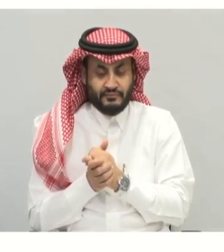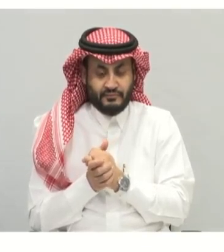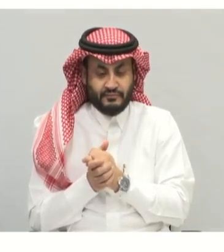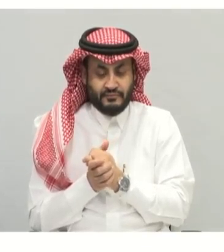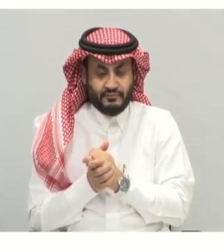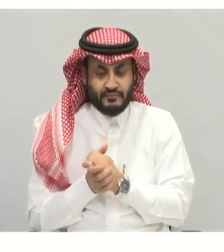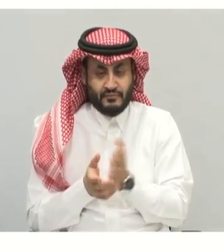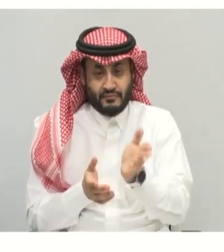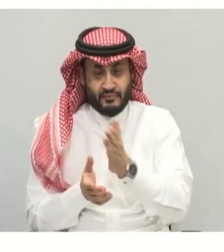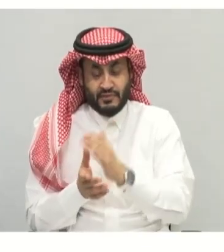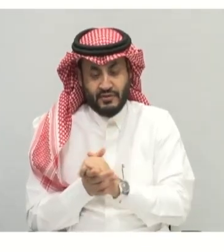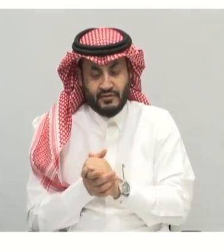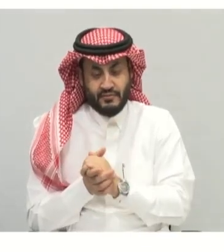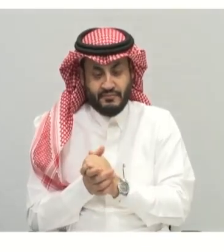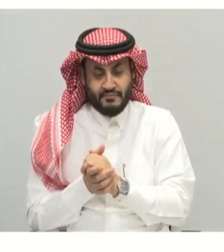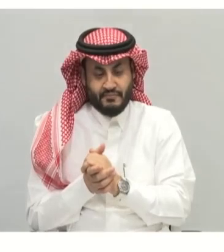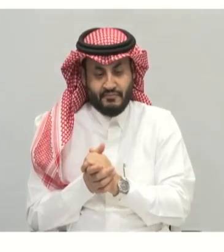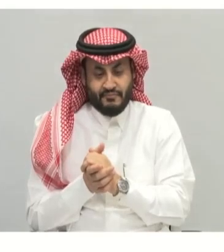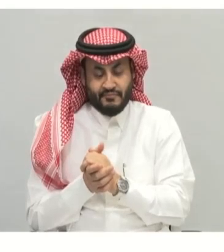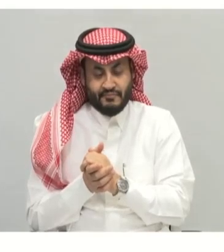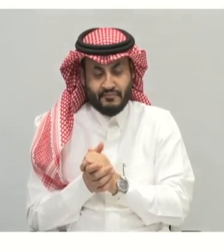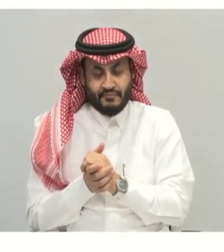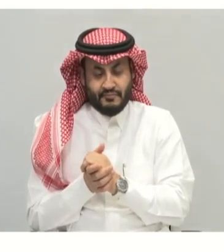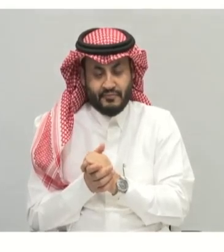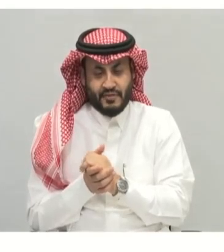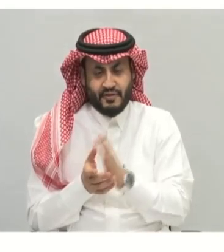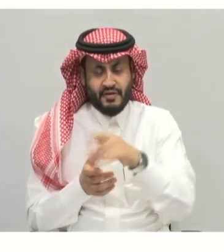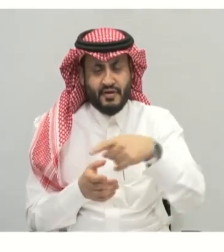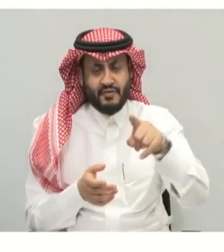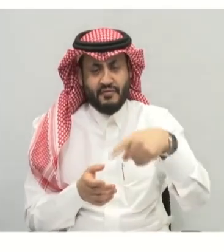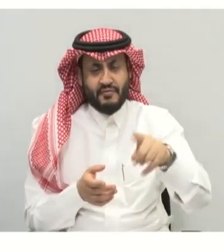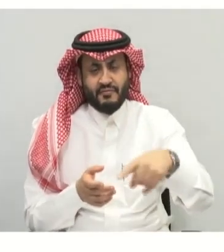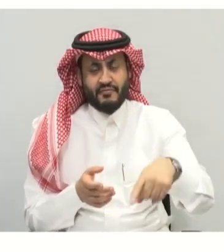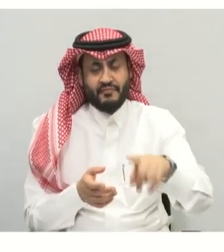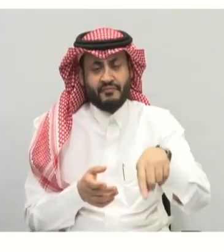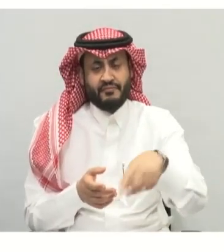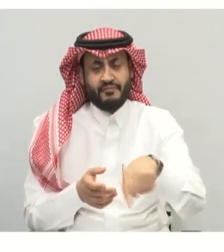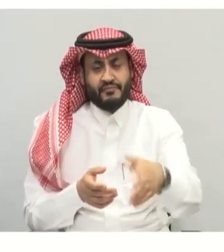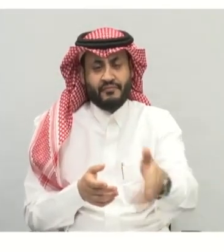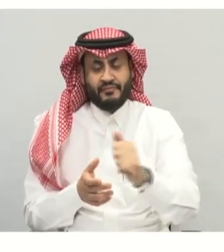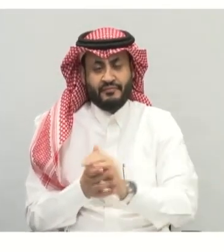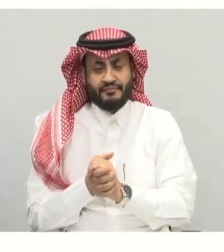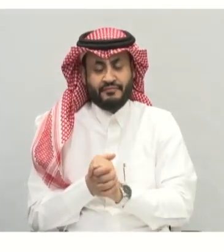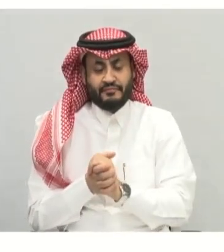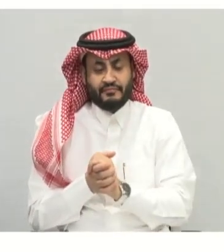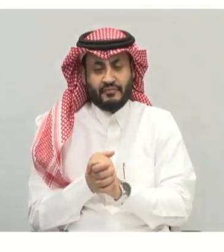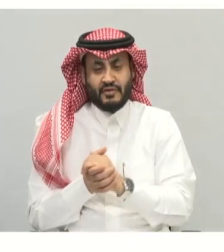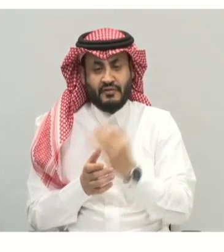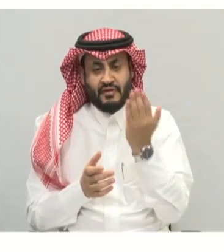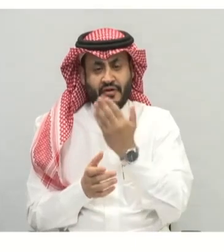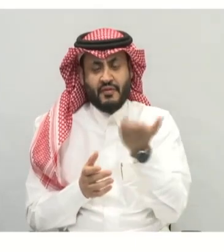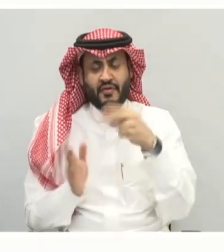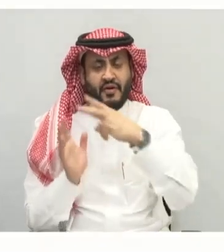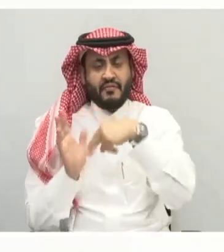after this we answer a true false questions about these statements or the sentences that we have read